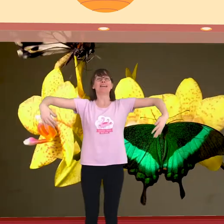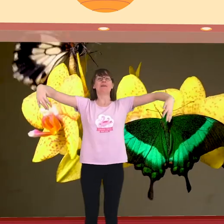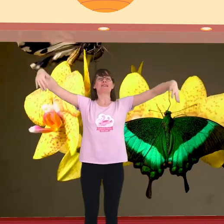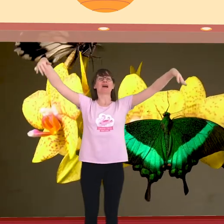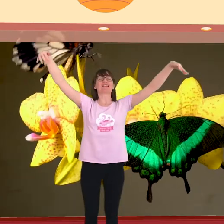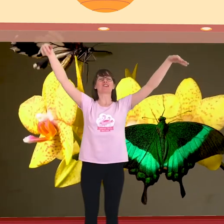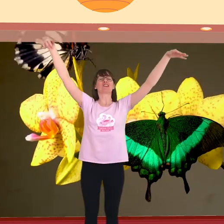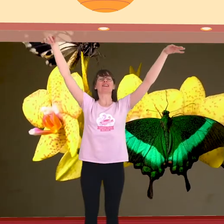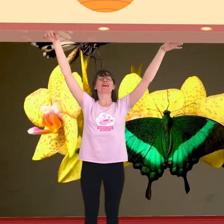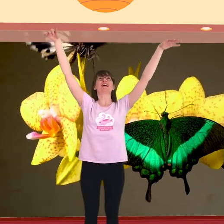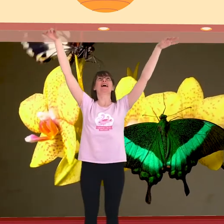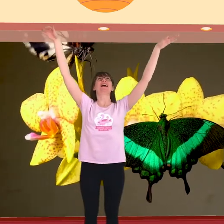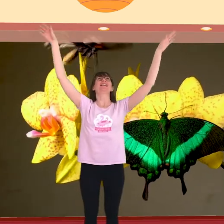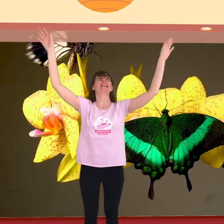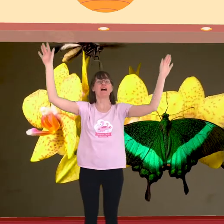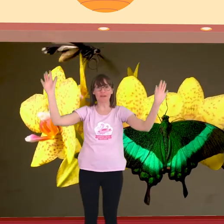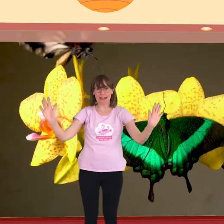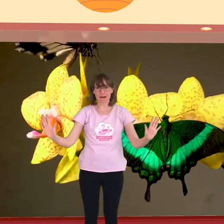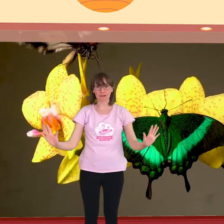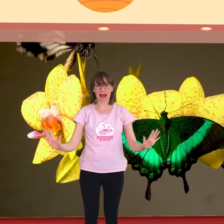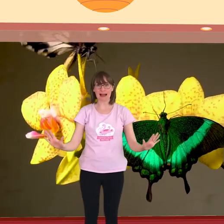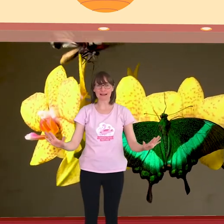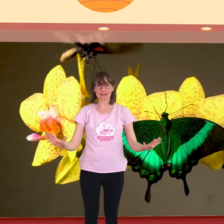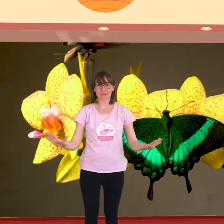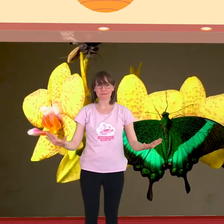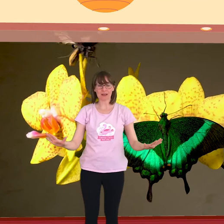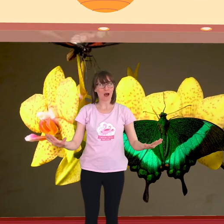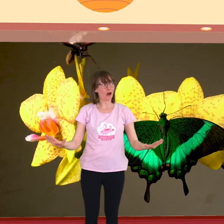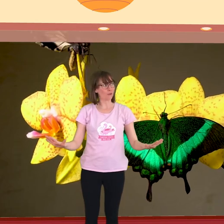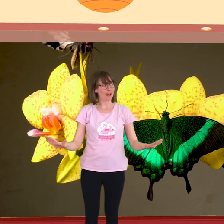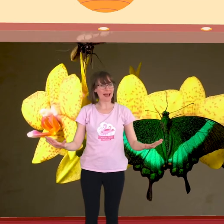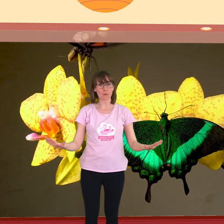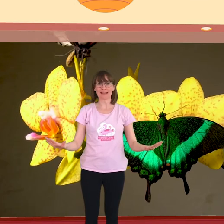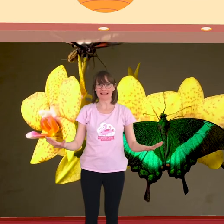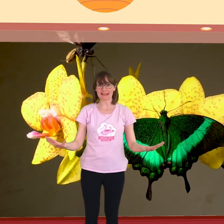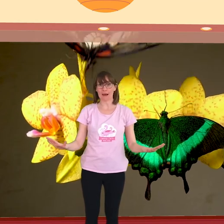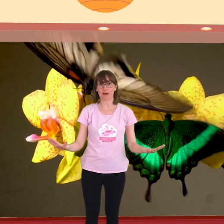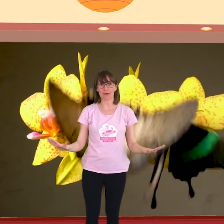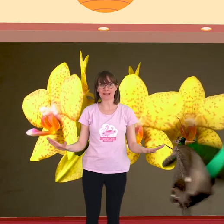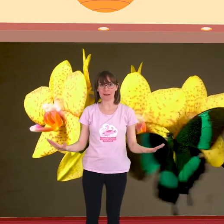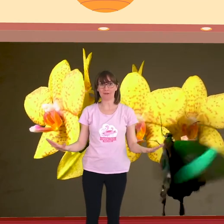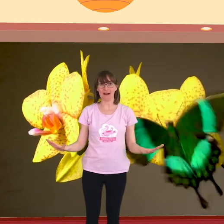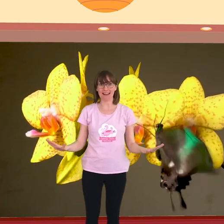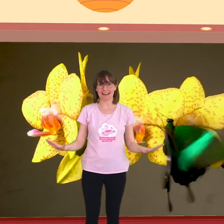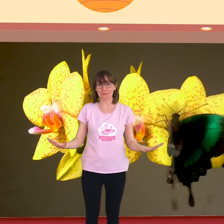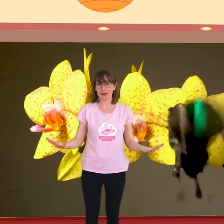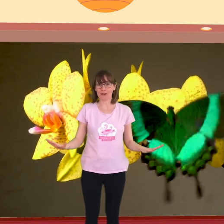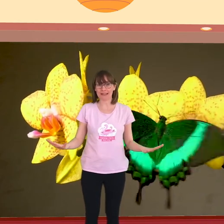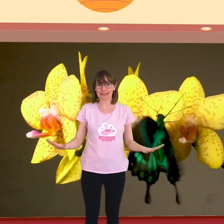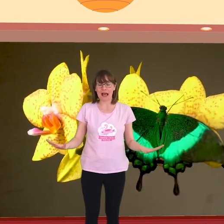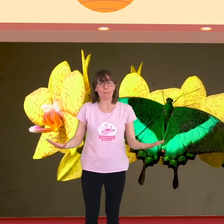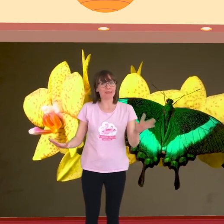And another big stretch. Lovely, and relax. Okay, we're getting there. We're going to be flying